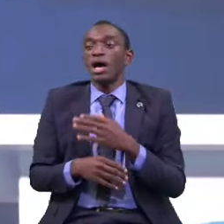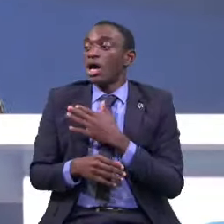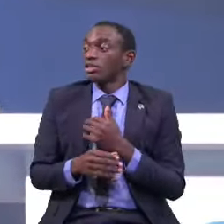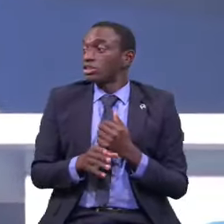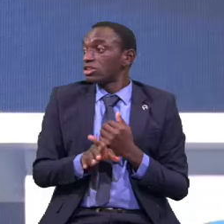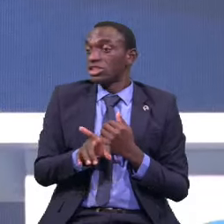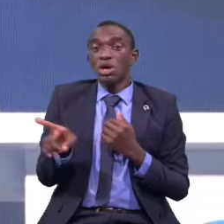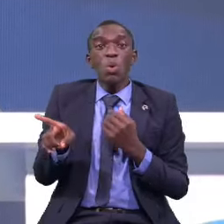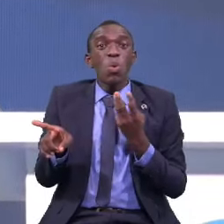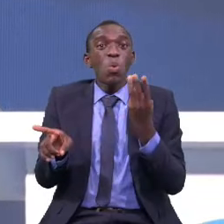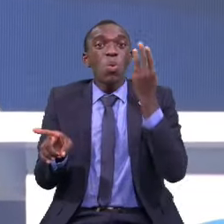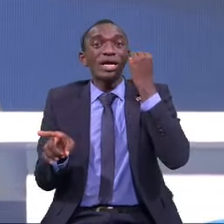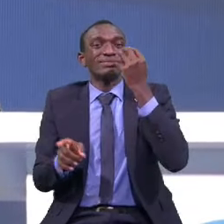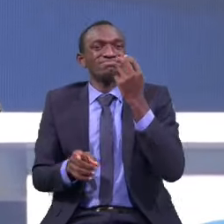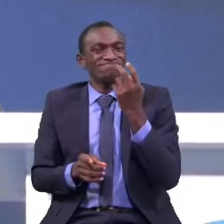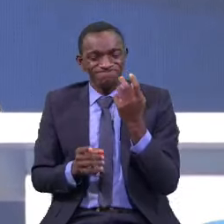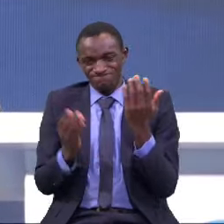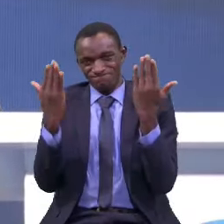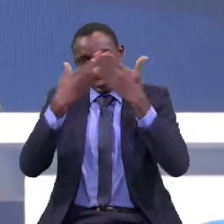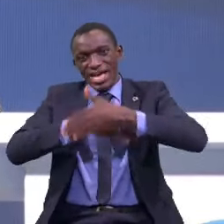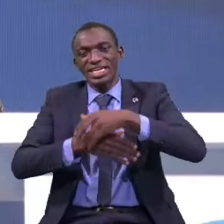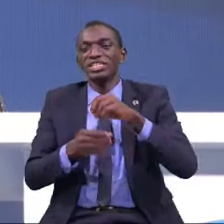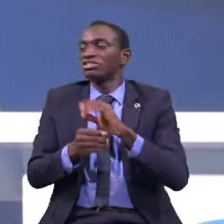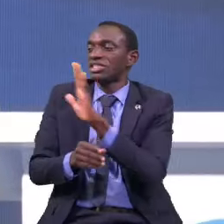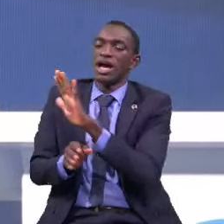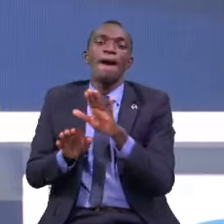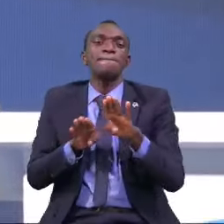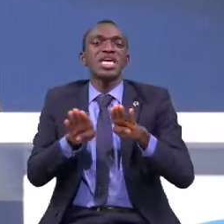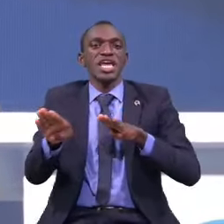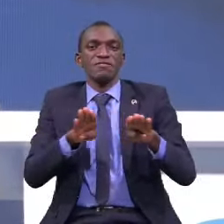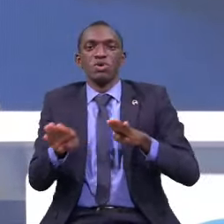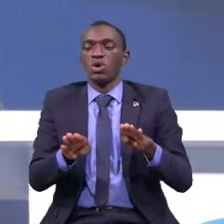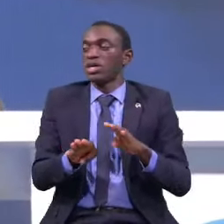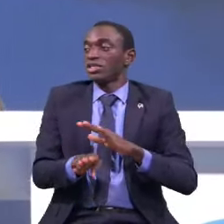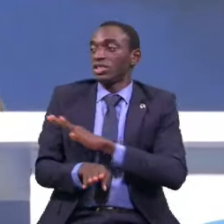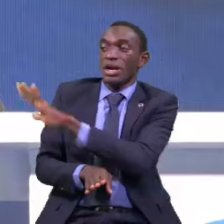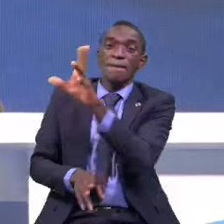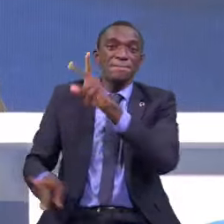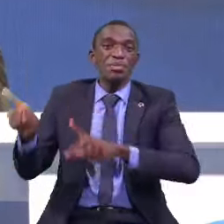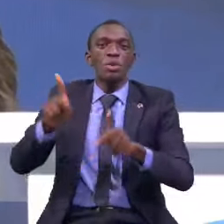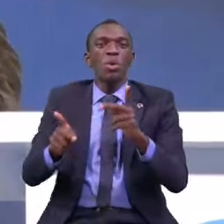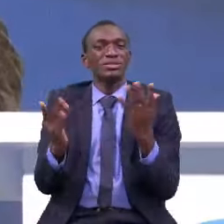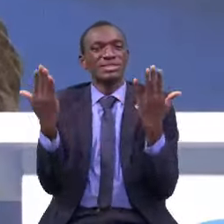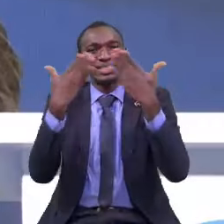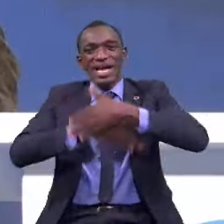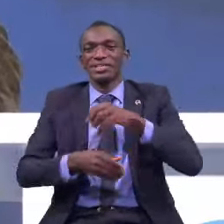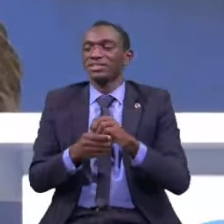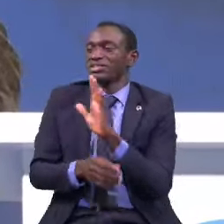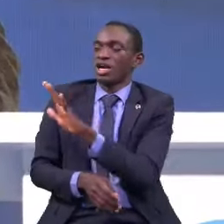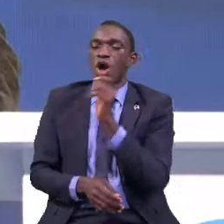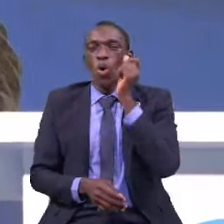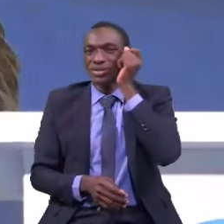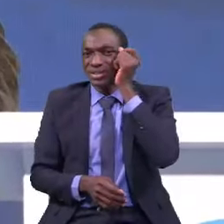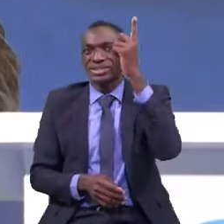in their behavior. They were dark in their understanding. They were dark as to